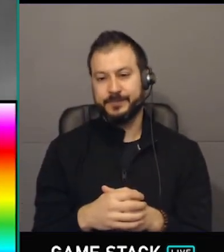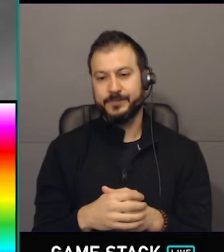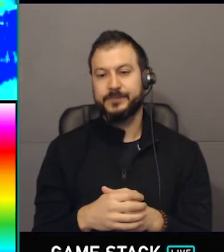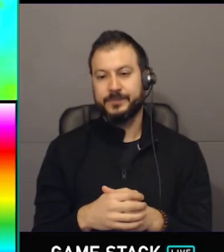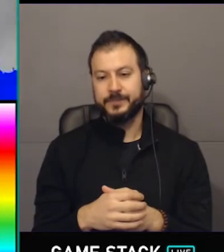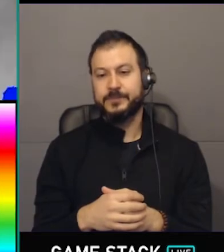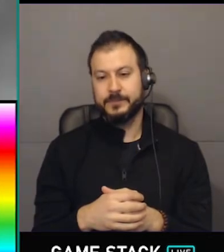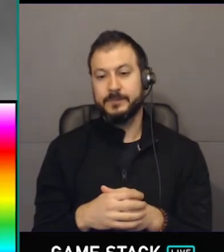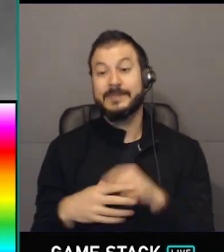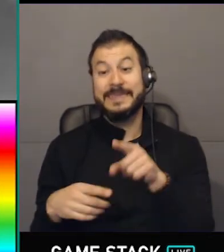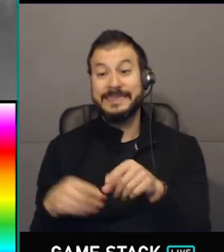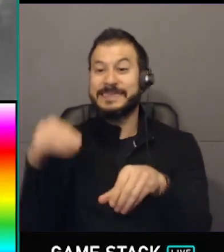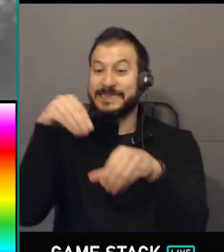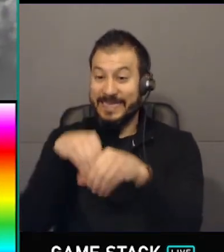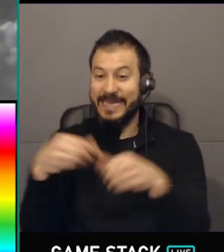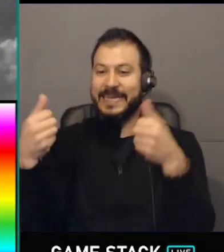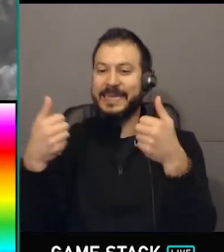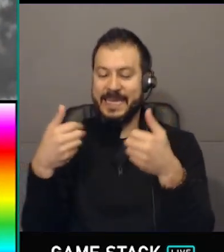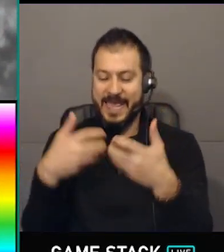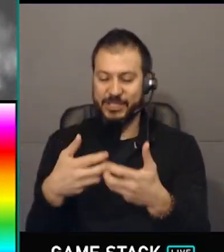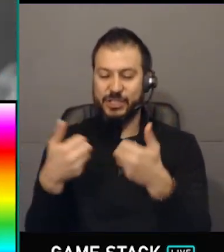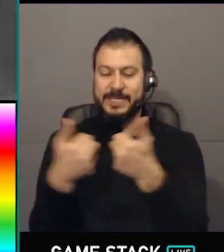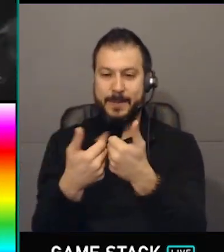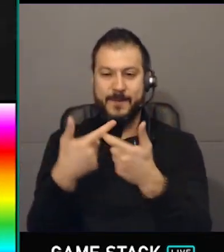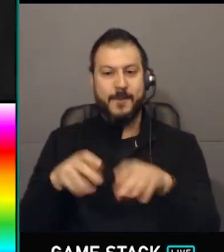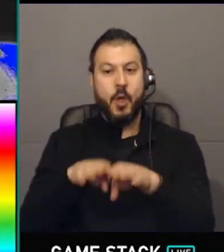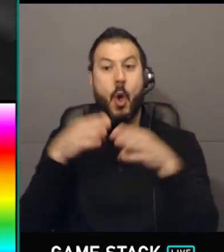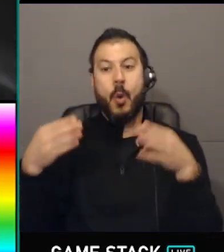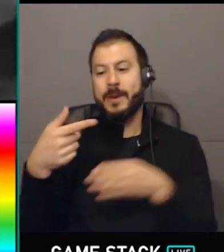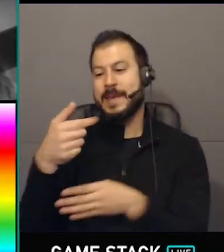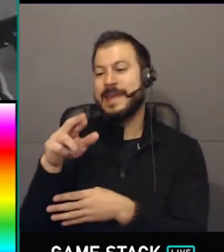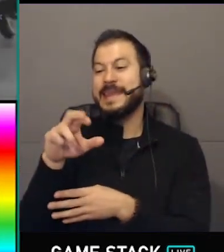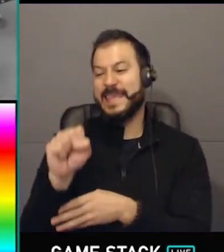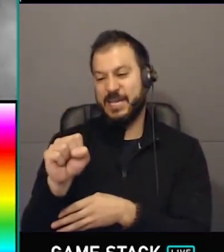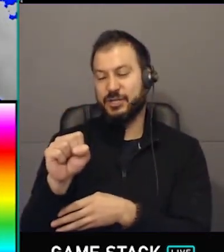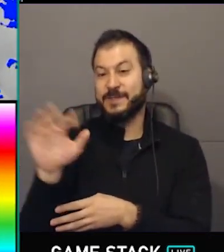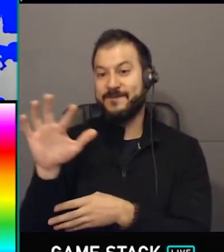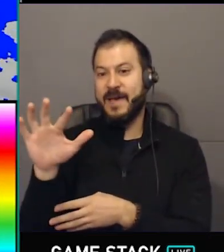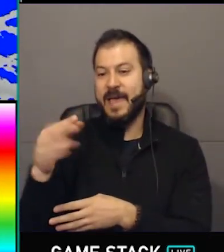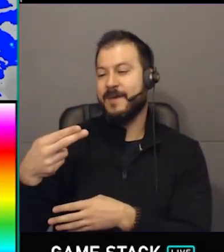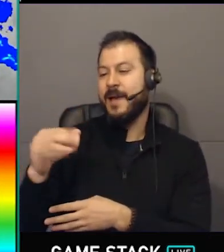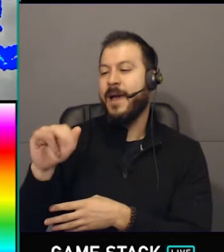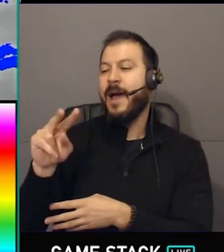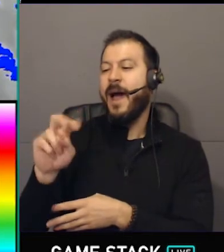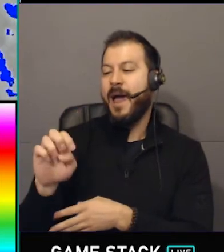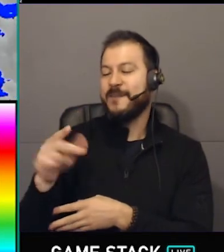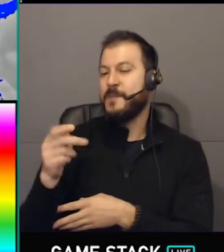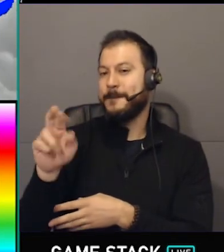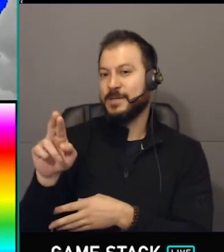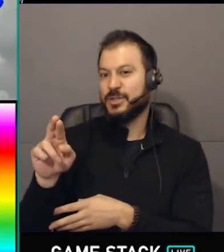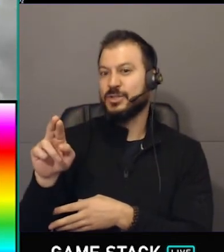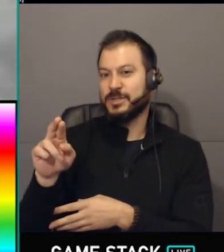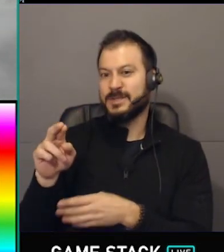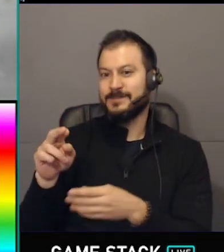This is an in-engine cutscene from the opening of Gears 5's Hivebusters expansion, which came out just at the end of